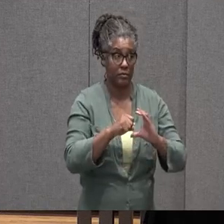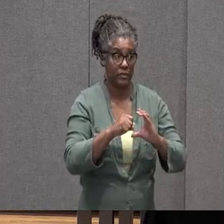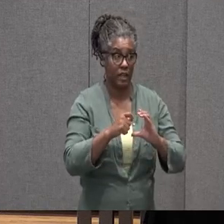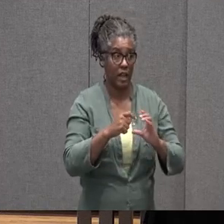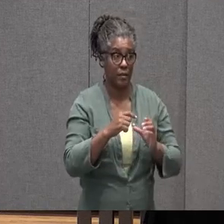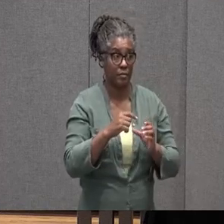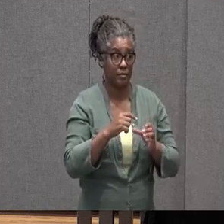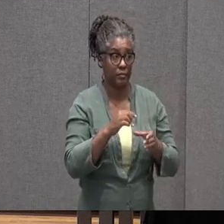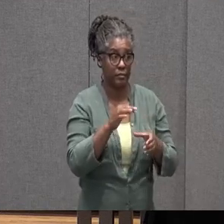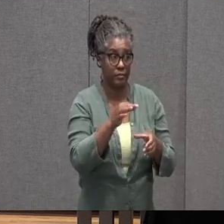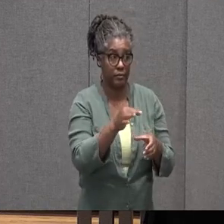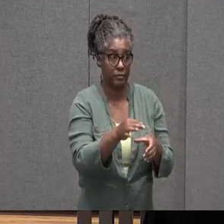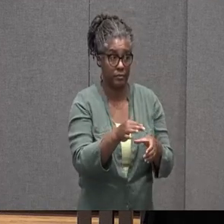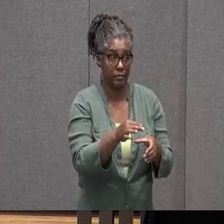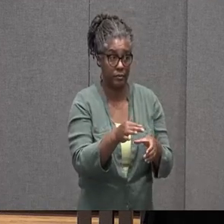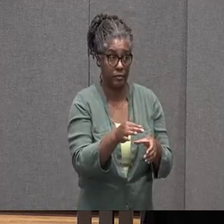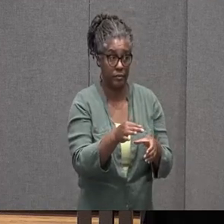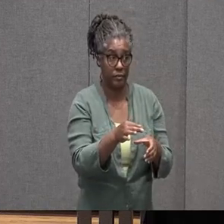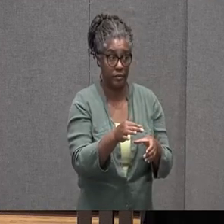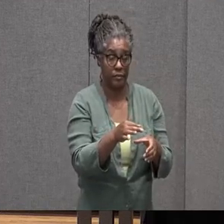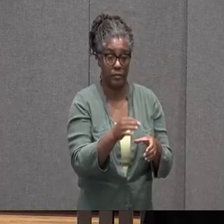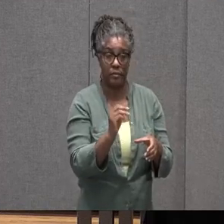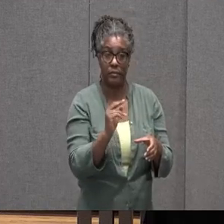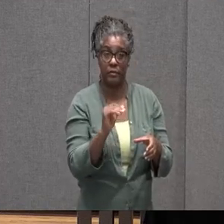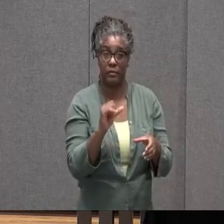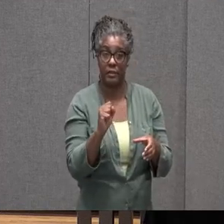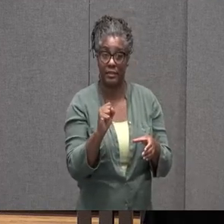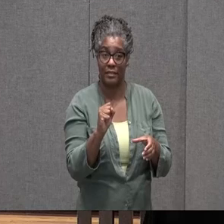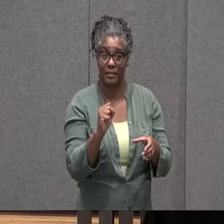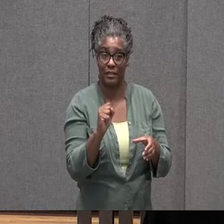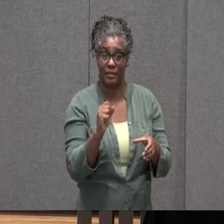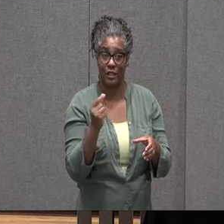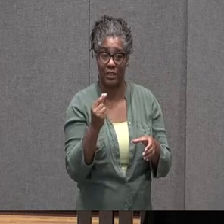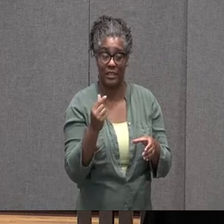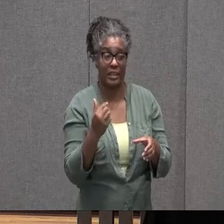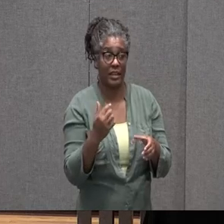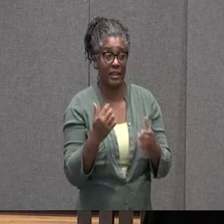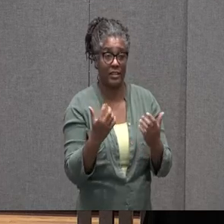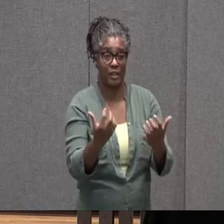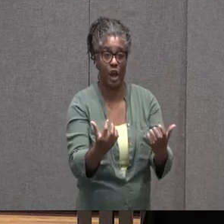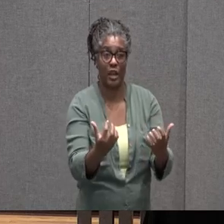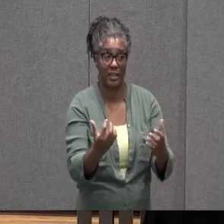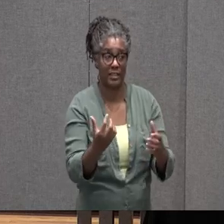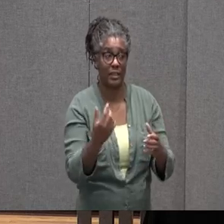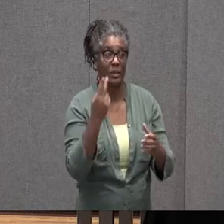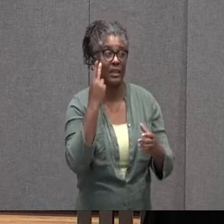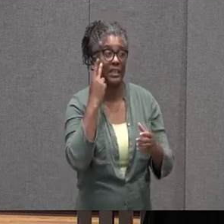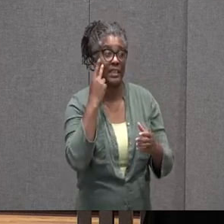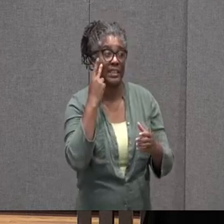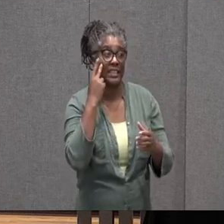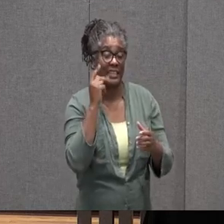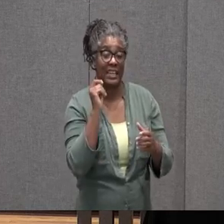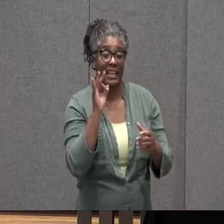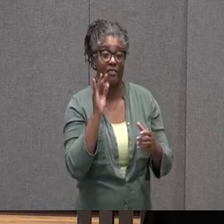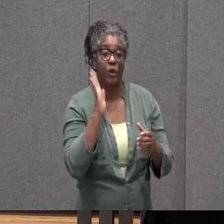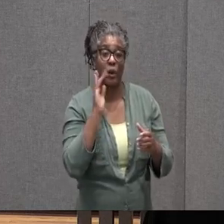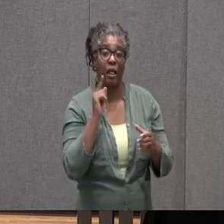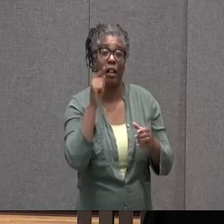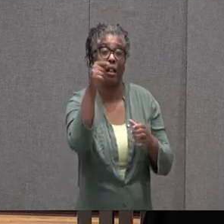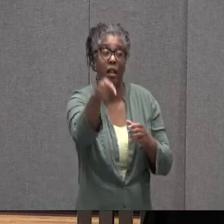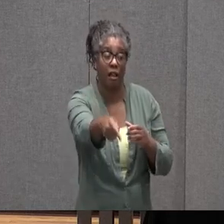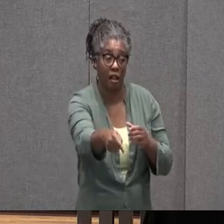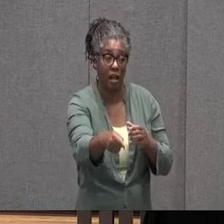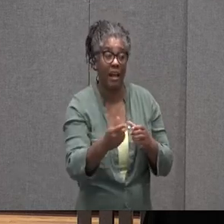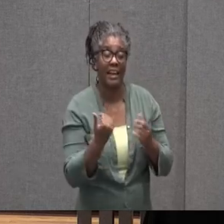Ms. Garcia is in my audience and she has a little target. Let's see if it go far. So I have it